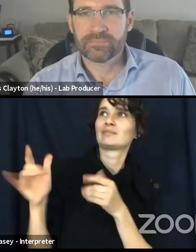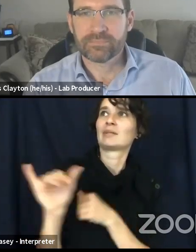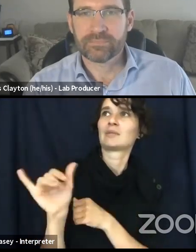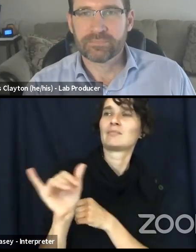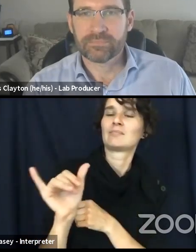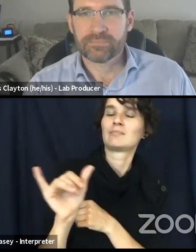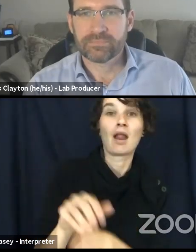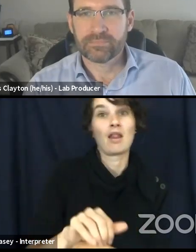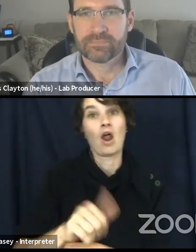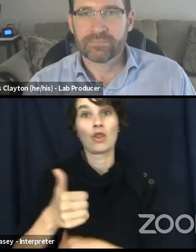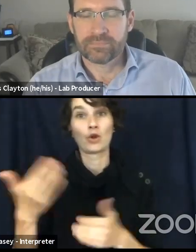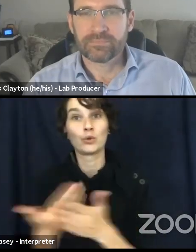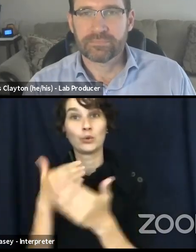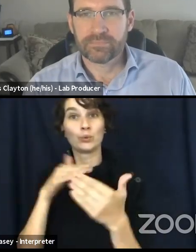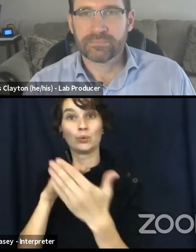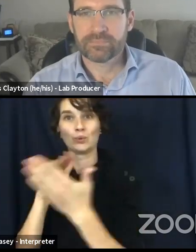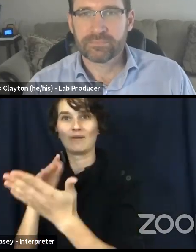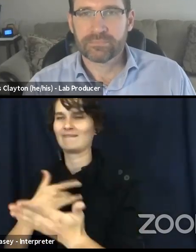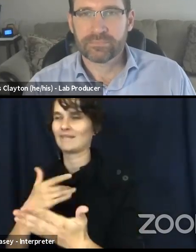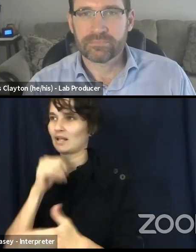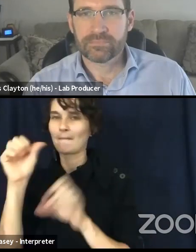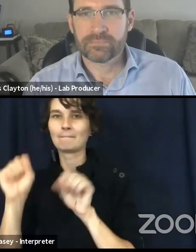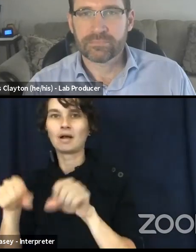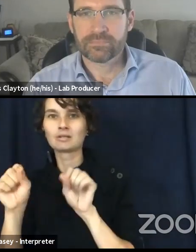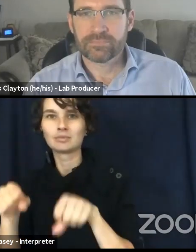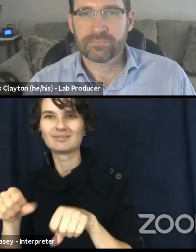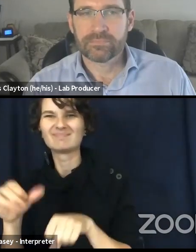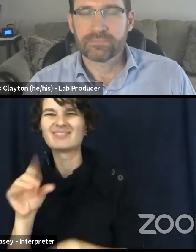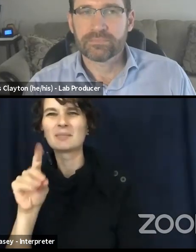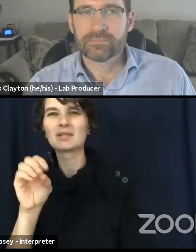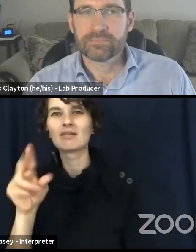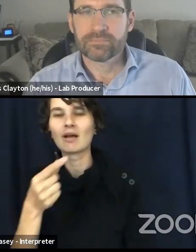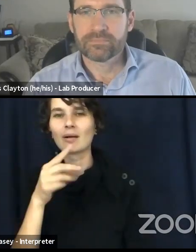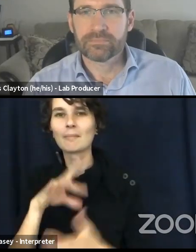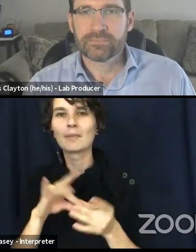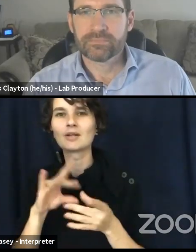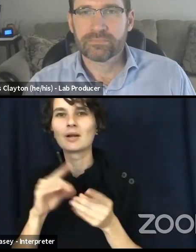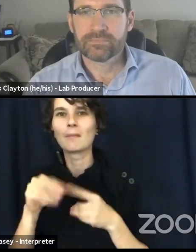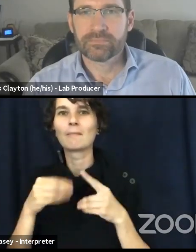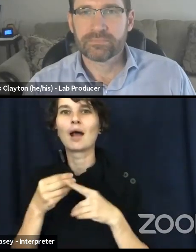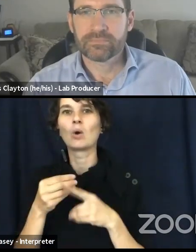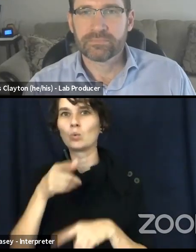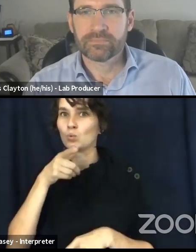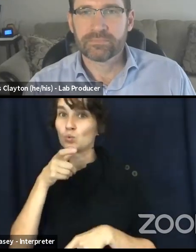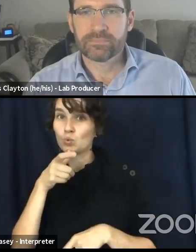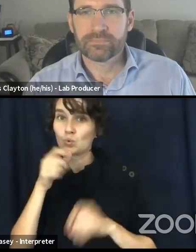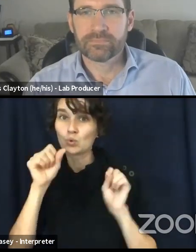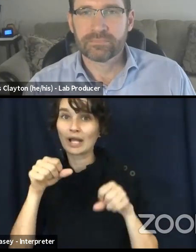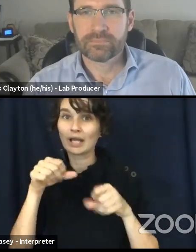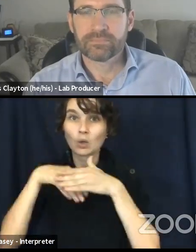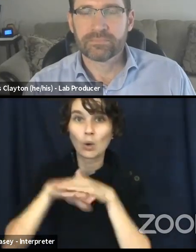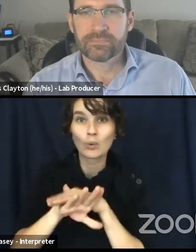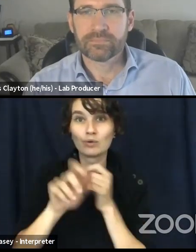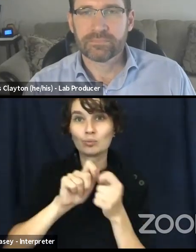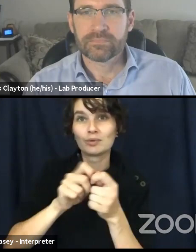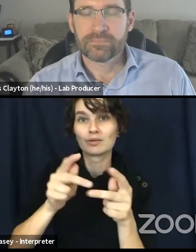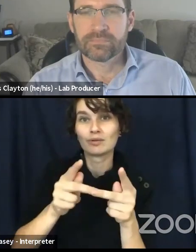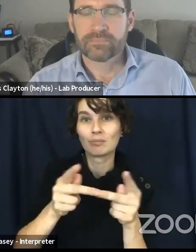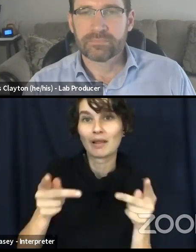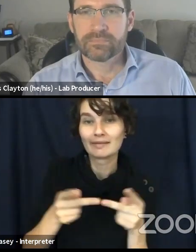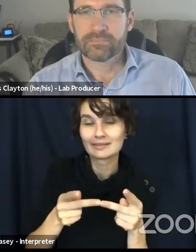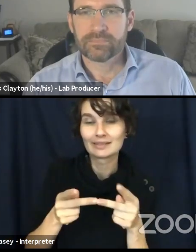untenable due to like very real issues, like what Doug mentioned about being vetted, like who gets to go into certain spaces, and, you know,